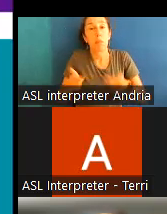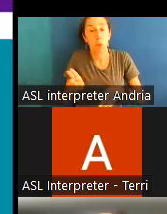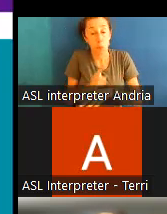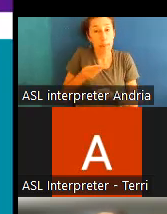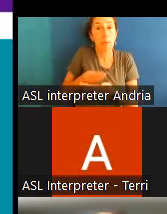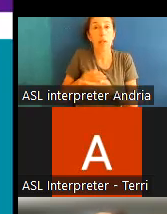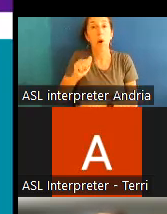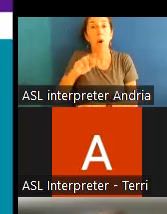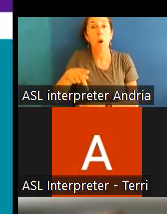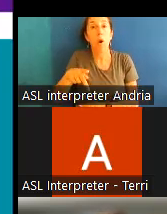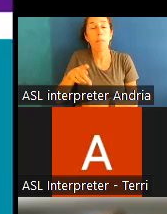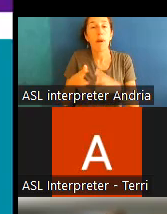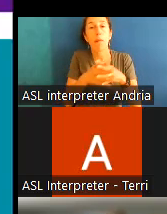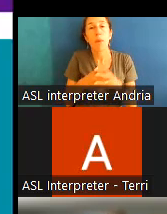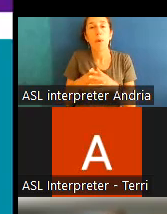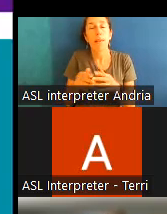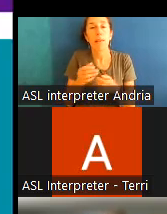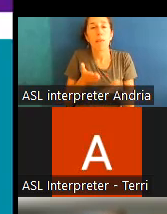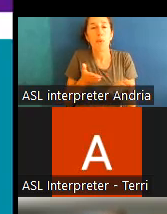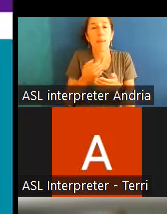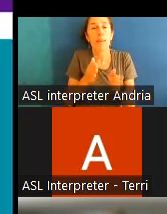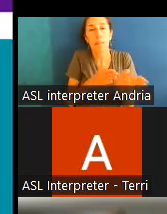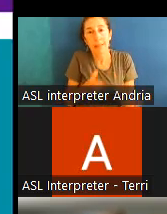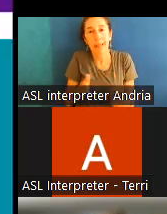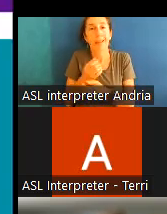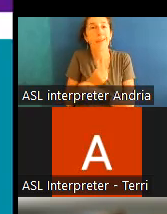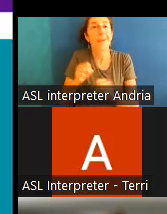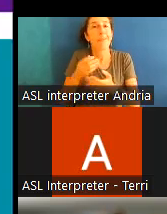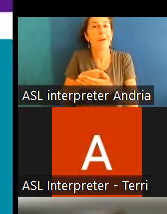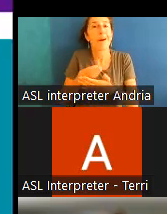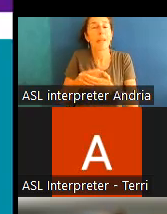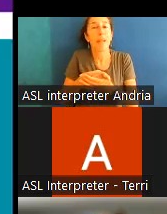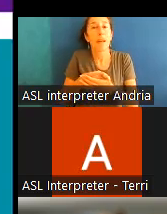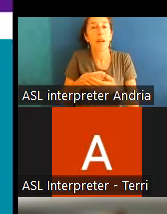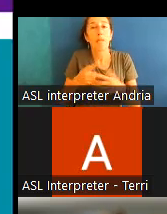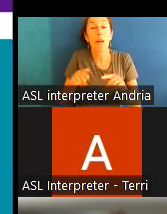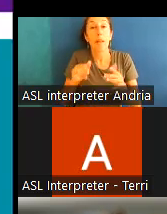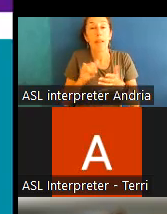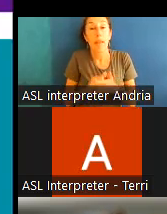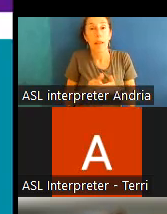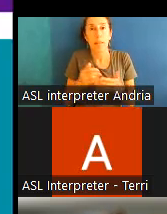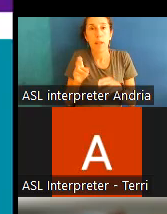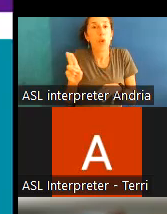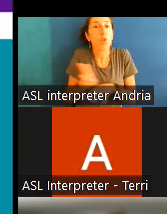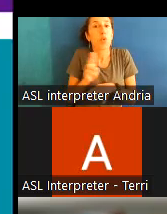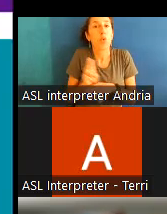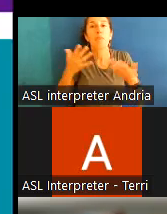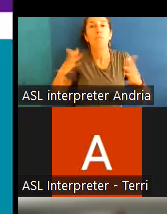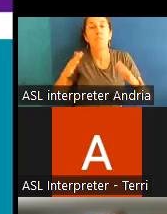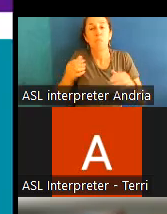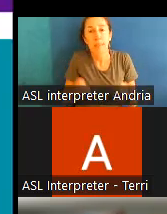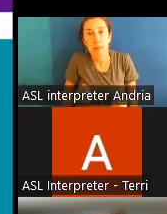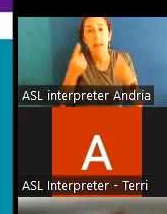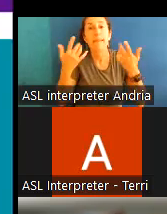serve the people that were coming in the doors. Staff was turning over at the beginning of the pandemic at a rate that was so incredibly rapid, it